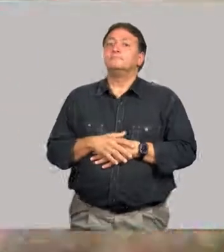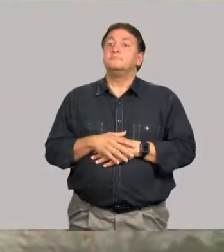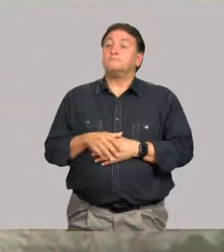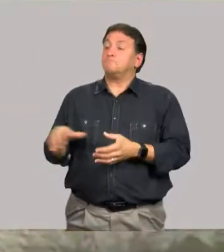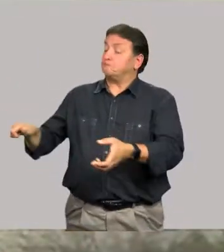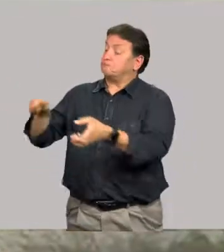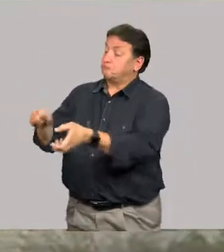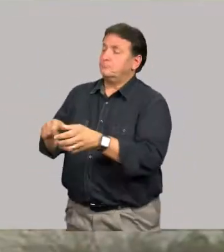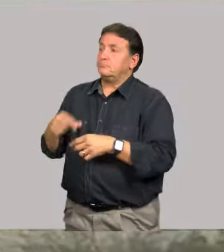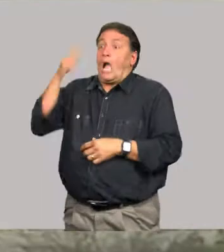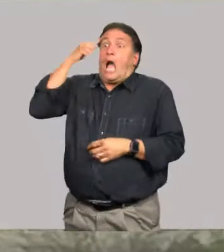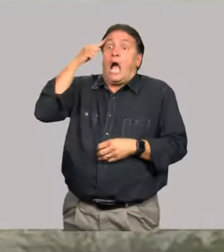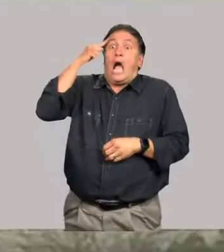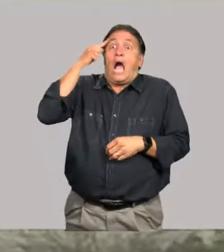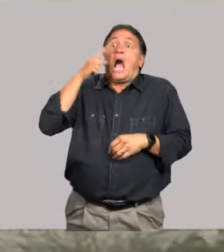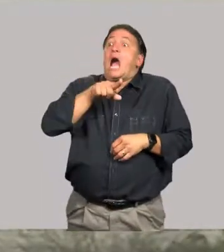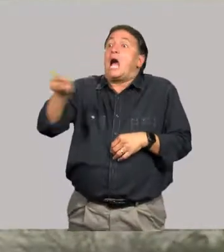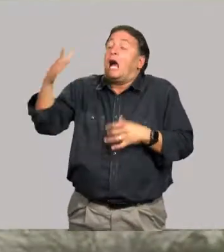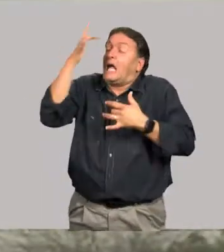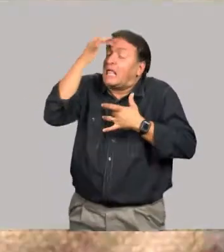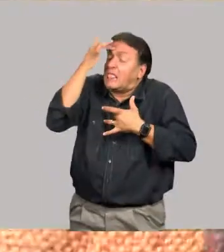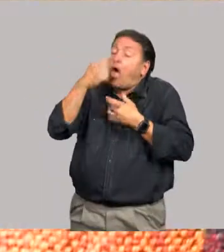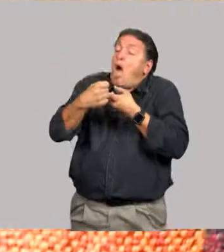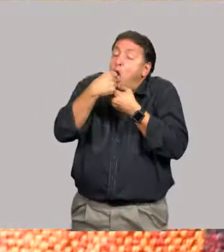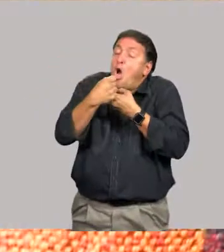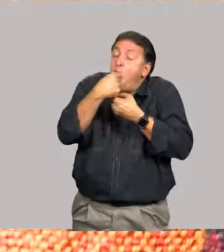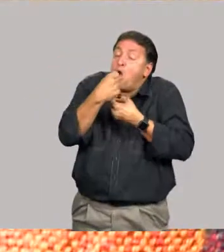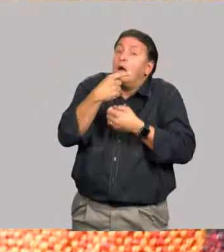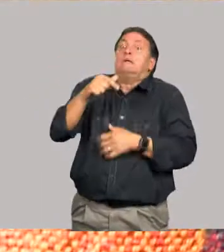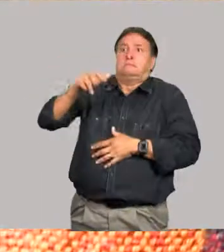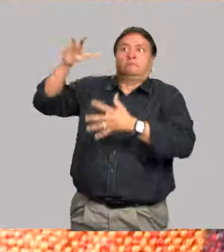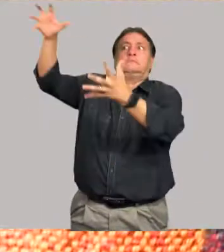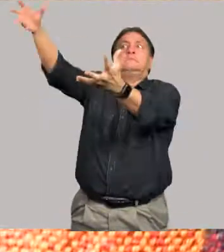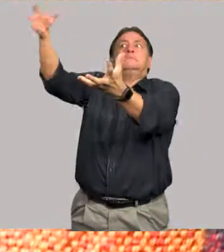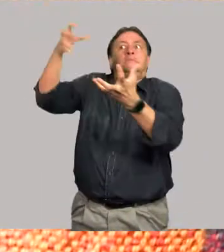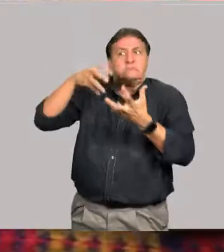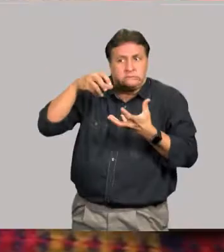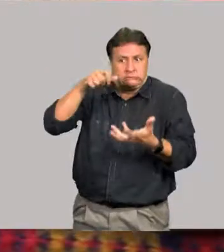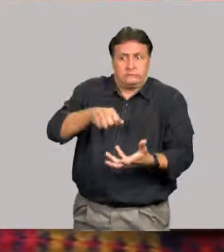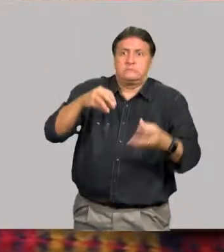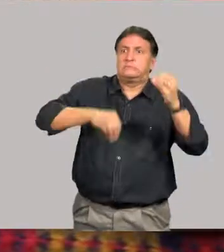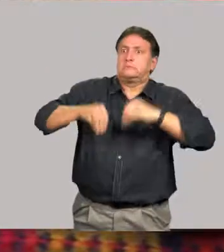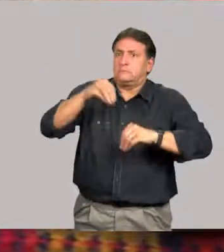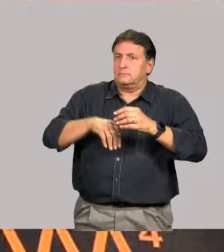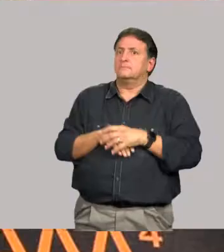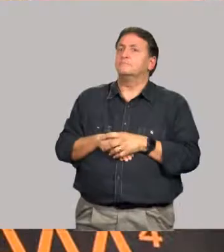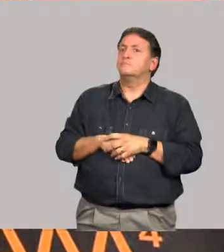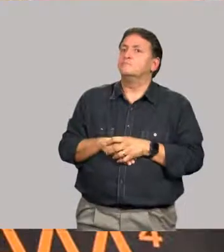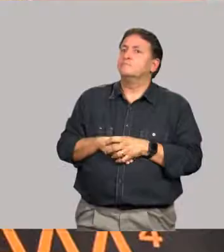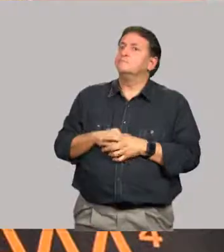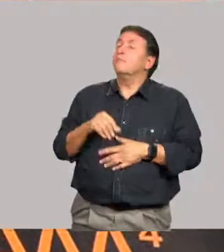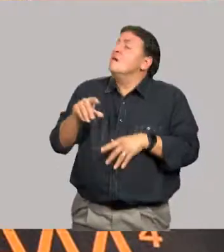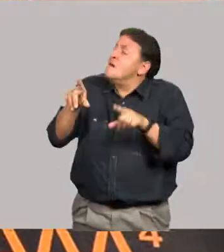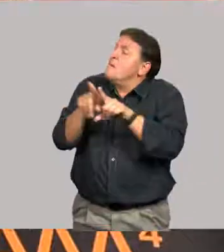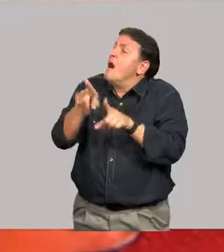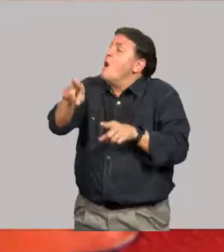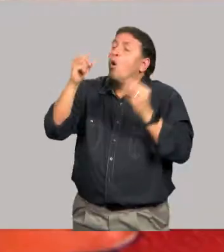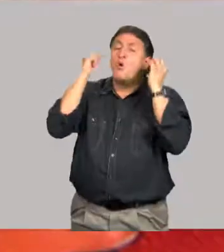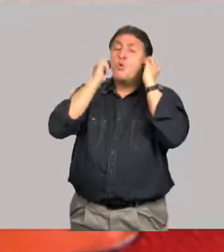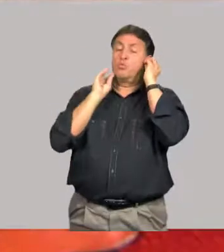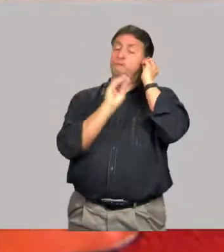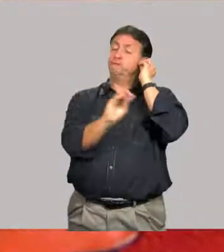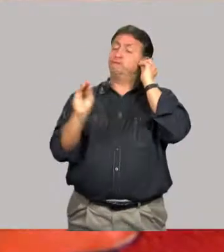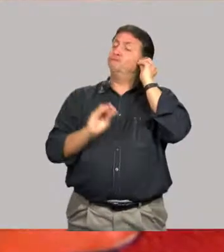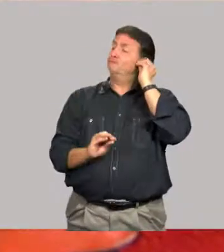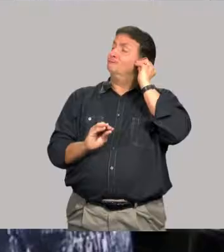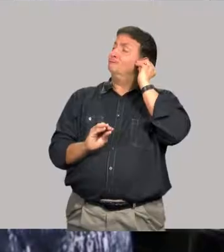alerts and the latest weather updates. You'll also need a battery-powered flashlight. Be sure to stock up on